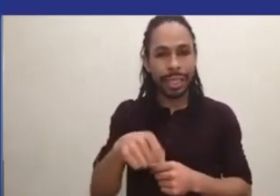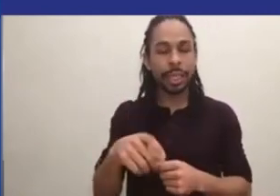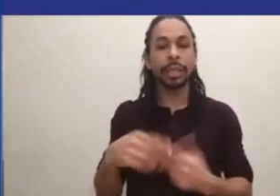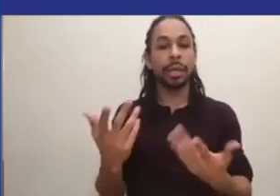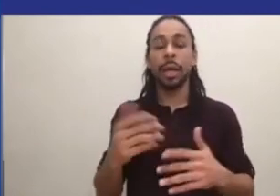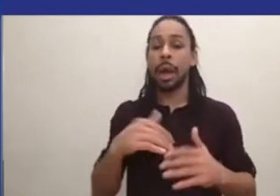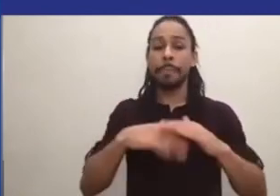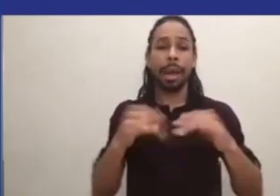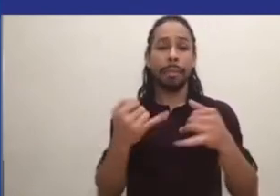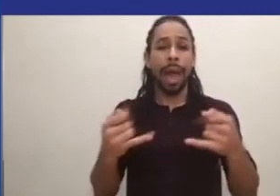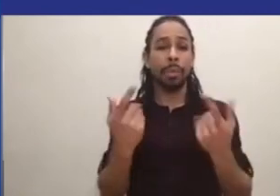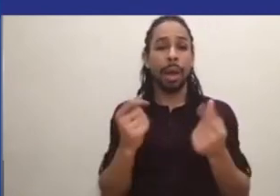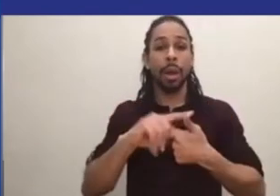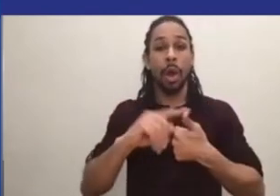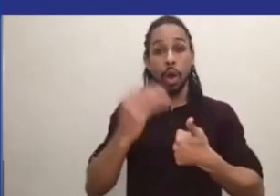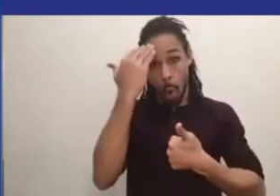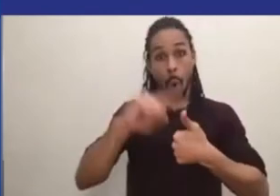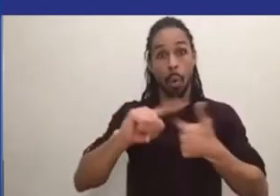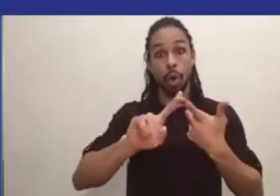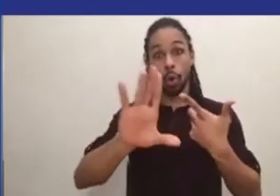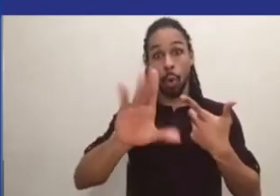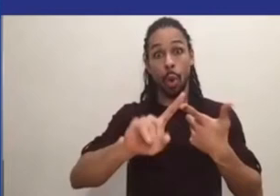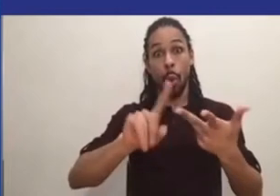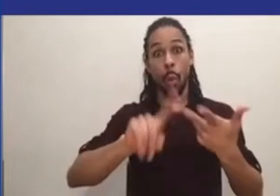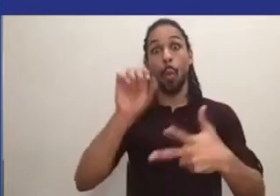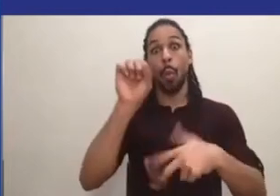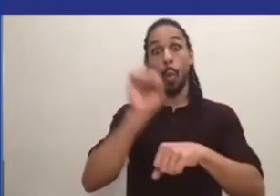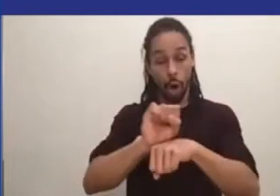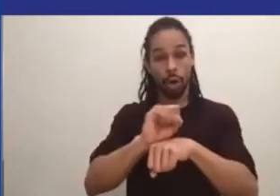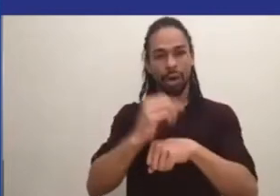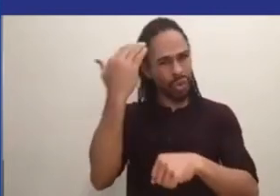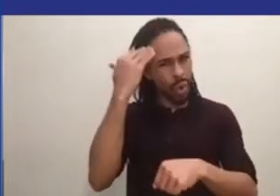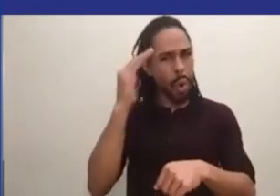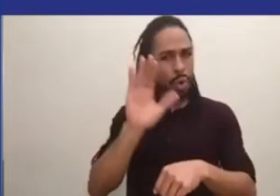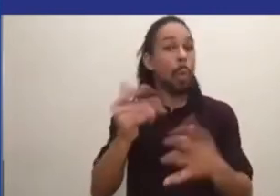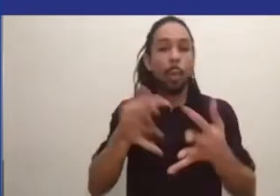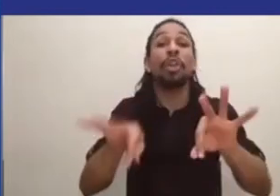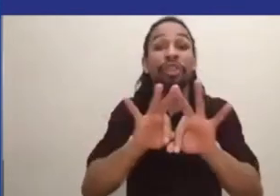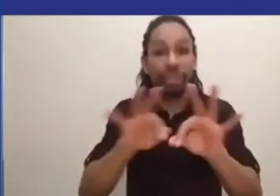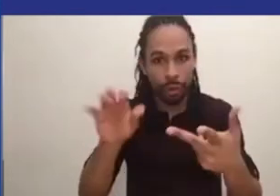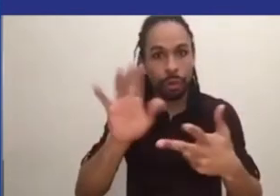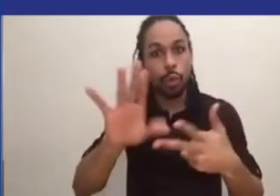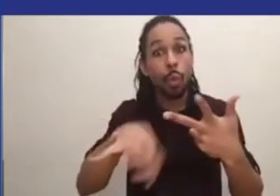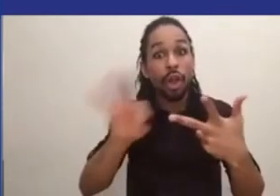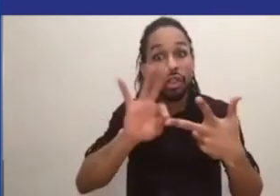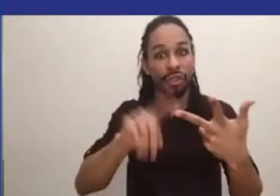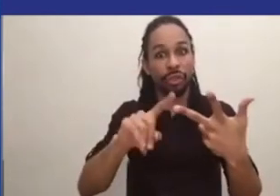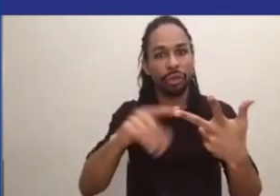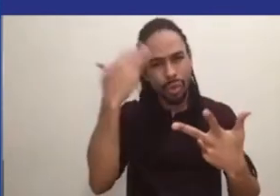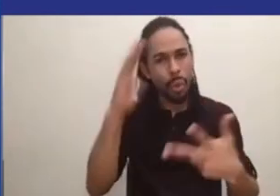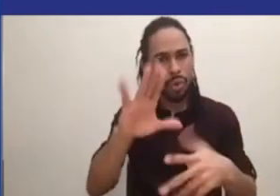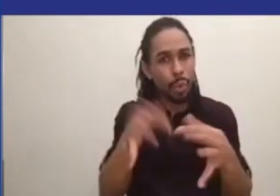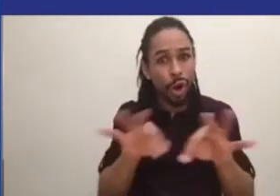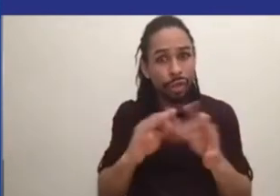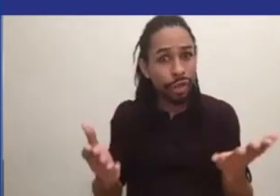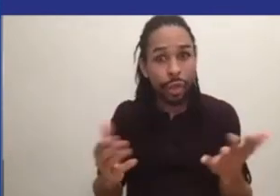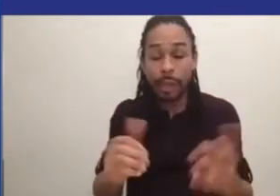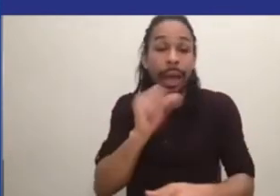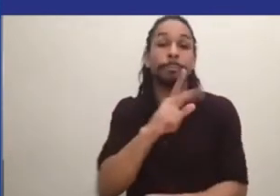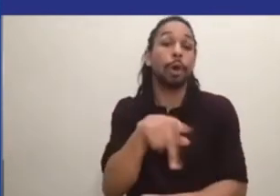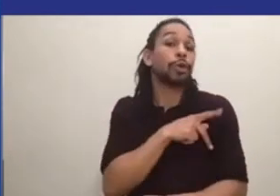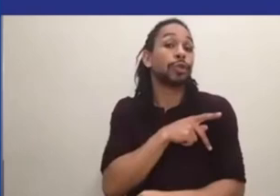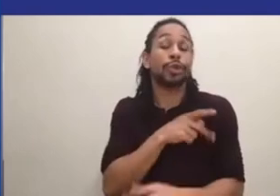know your worth. Know your worth. It's not personal. We're not going to sit here